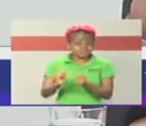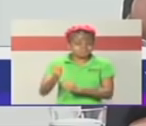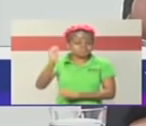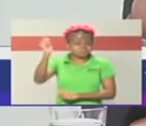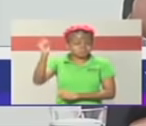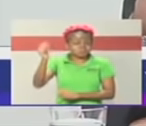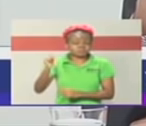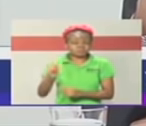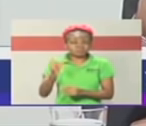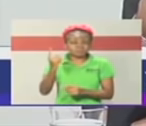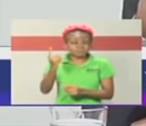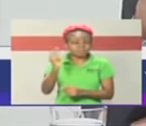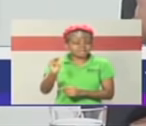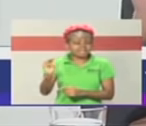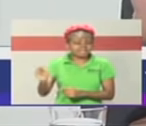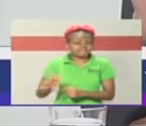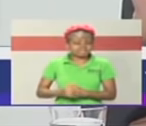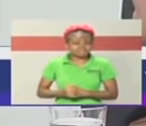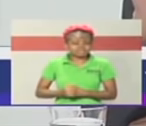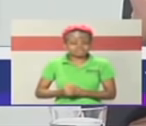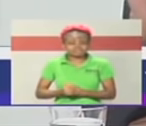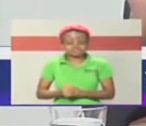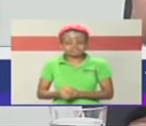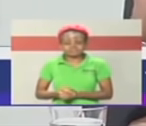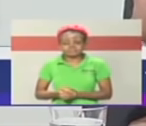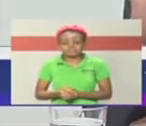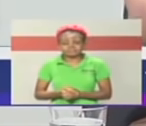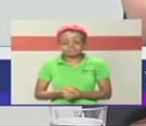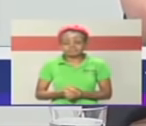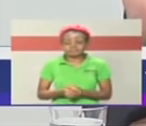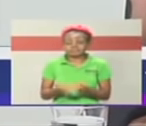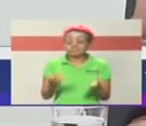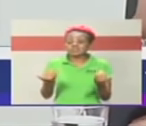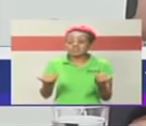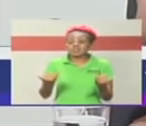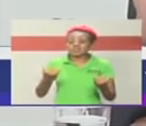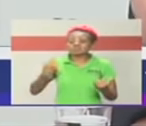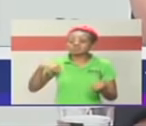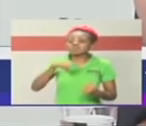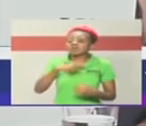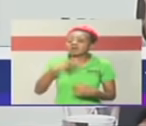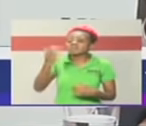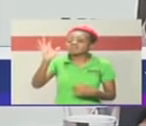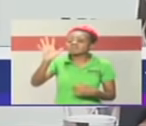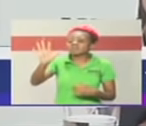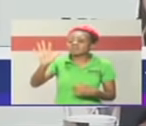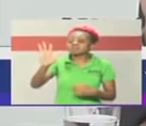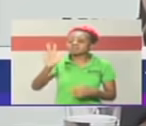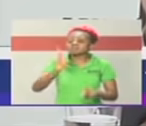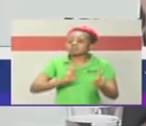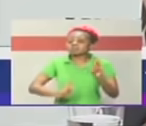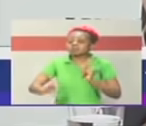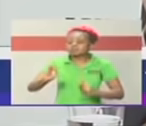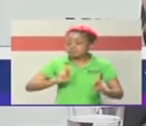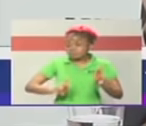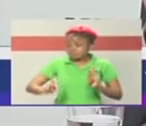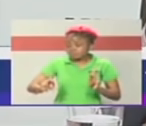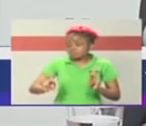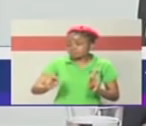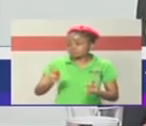million. To date, there have been 5 reported adverse